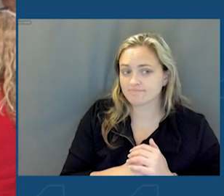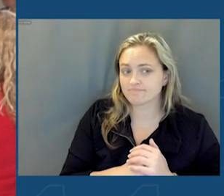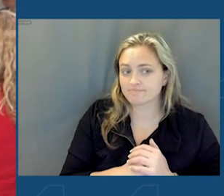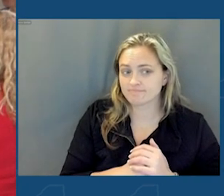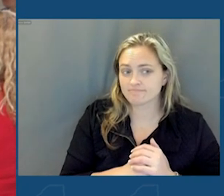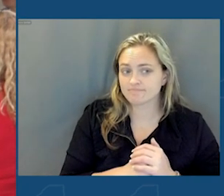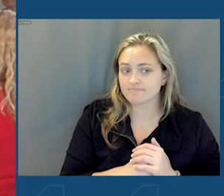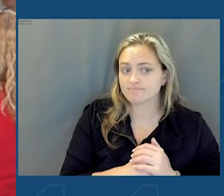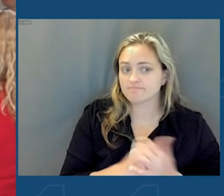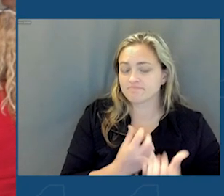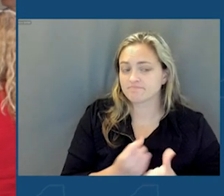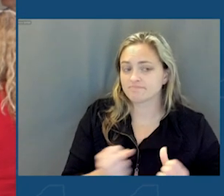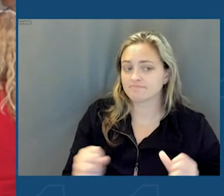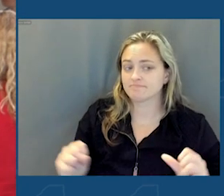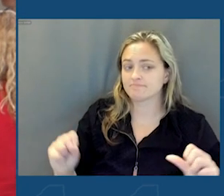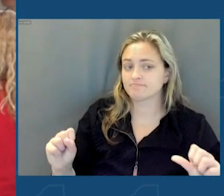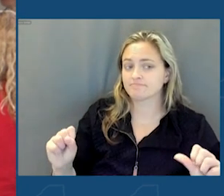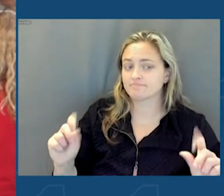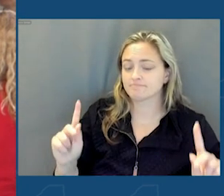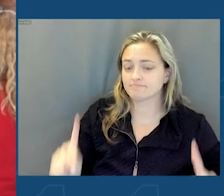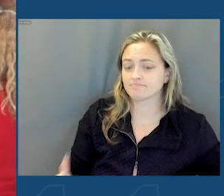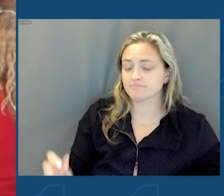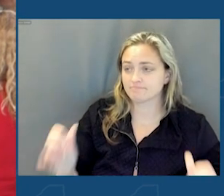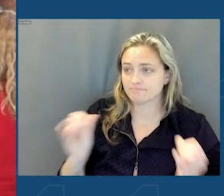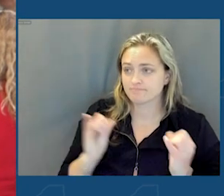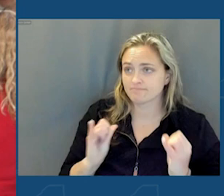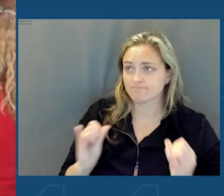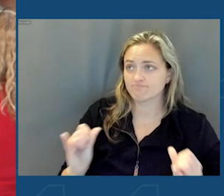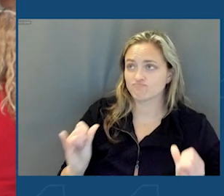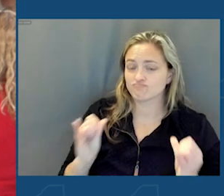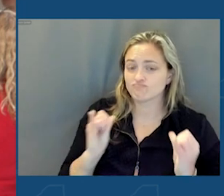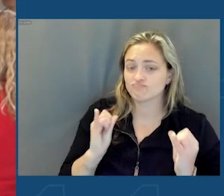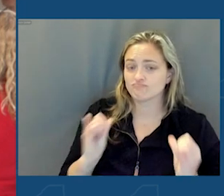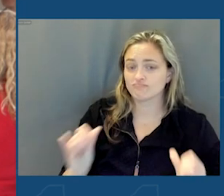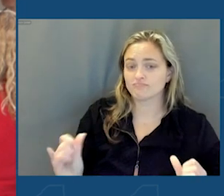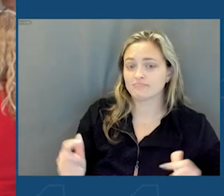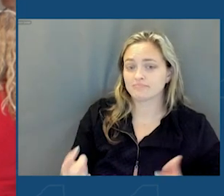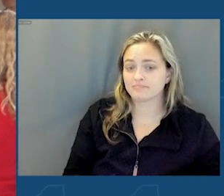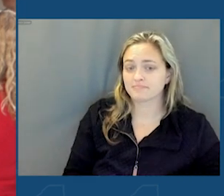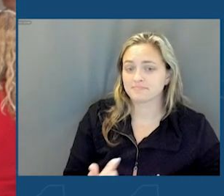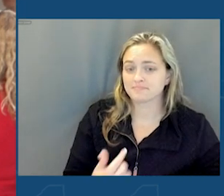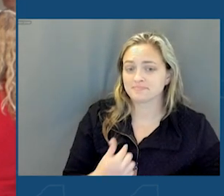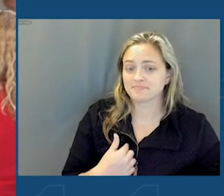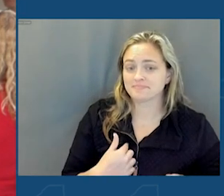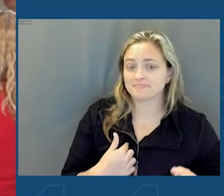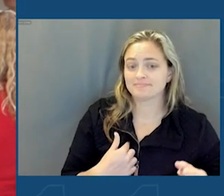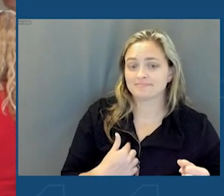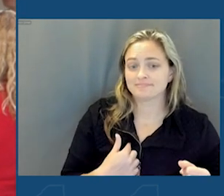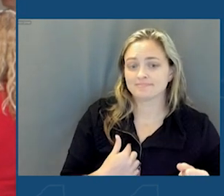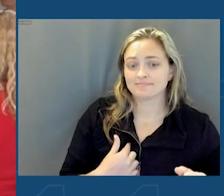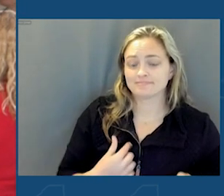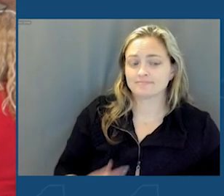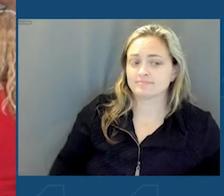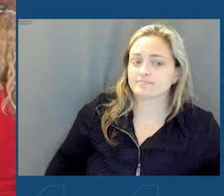that saved a wretch like